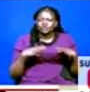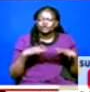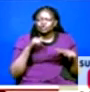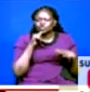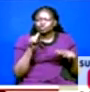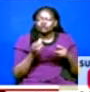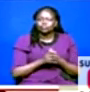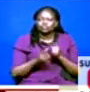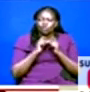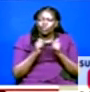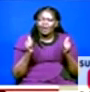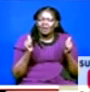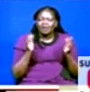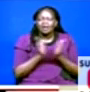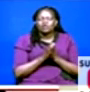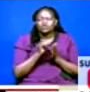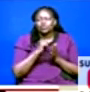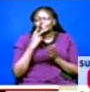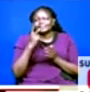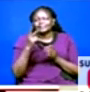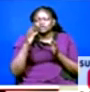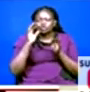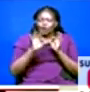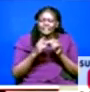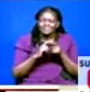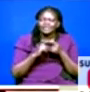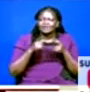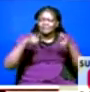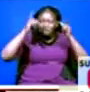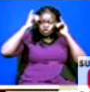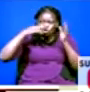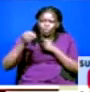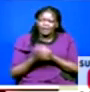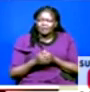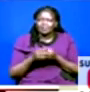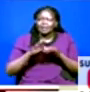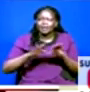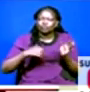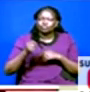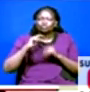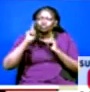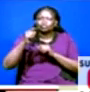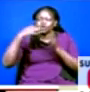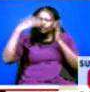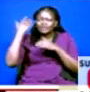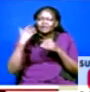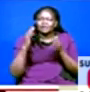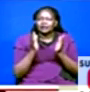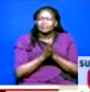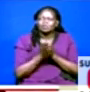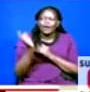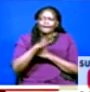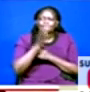talked well, he doesn't see options. The cows are gone, possibly land was sold to take you to a university, you have come back